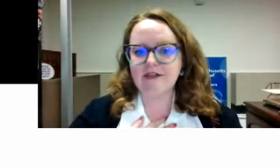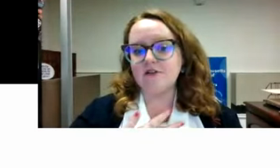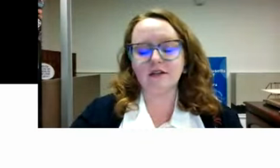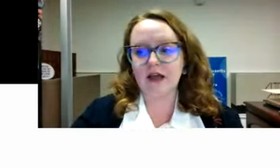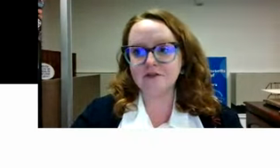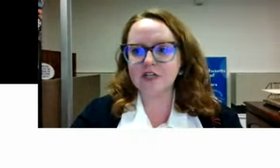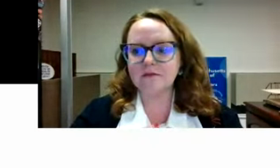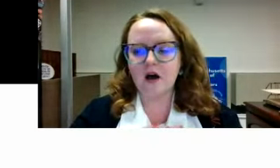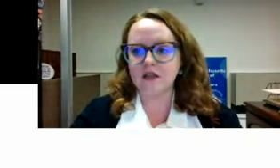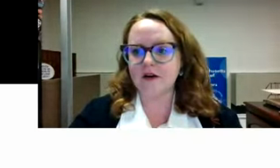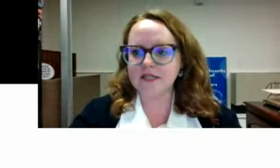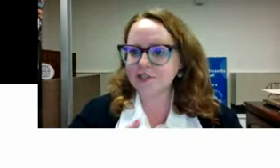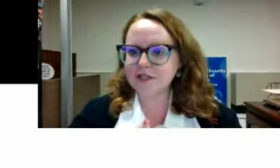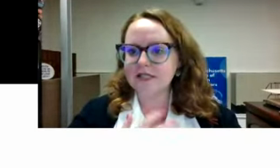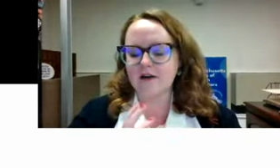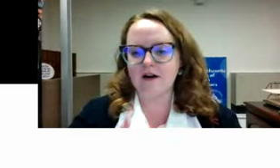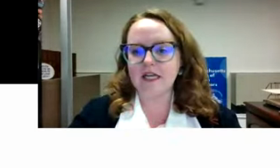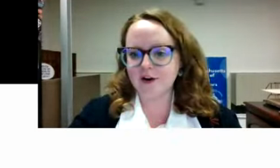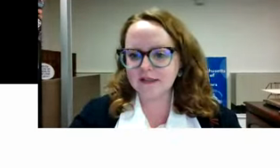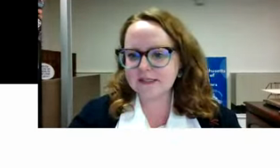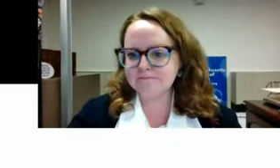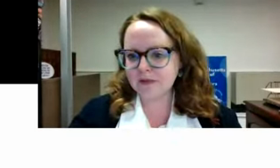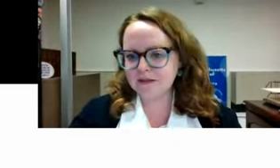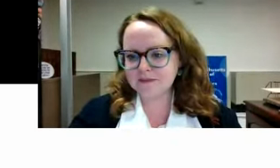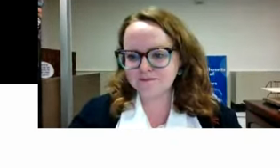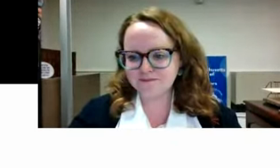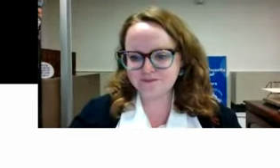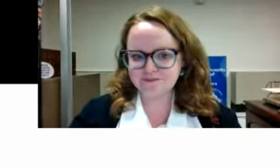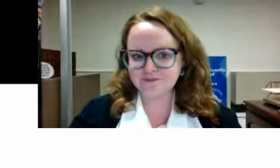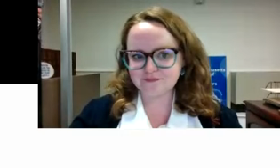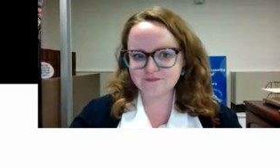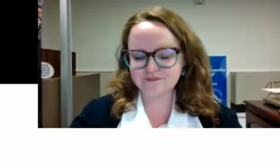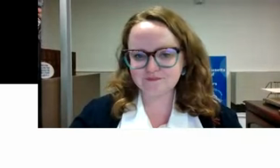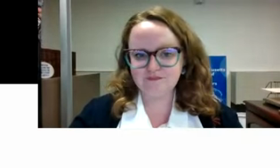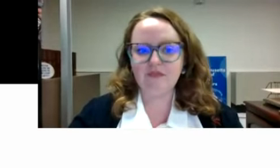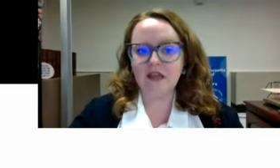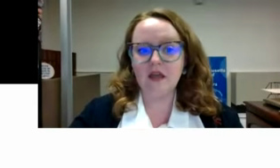committees, and then you can live stream all of our sessions and our hearings.